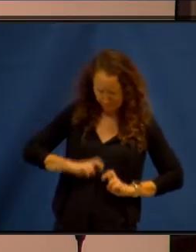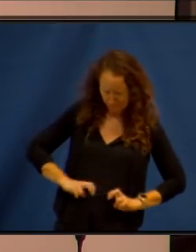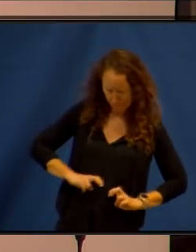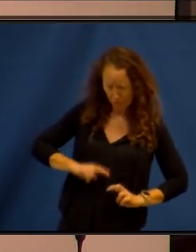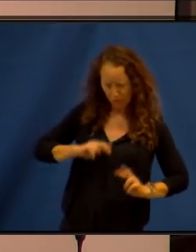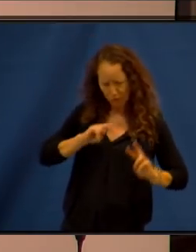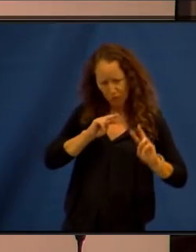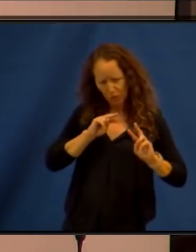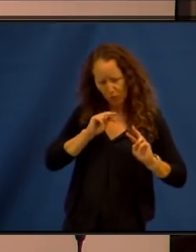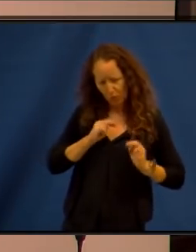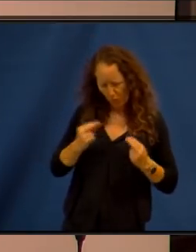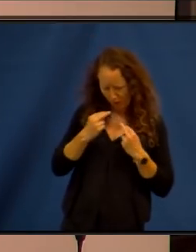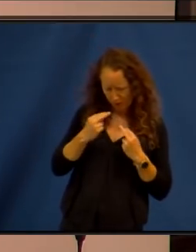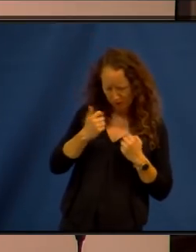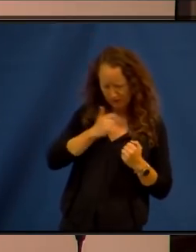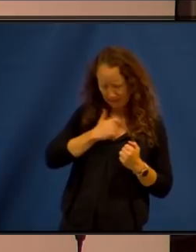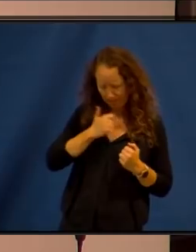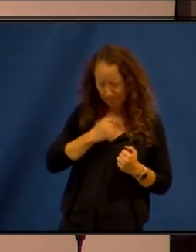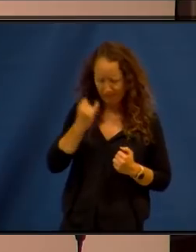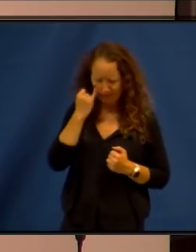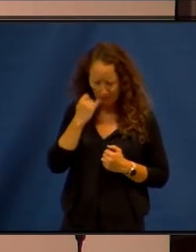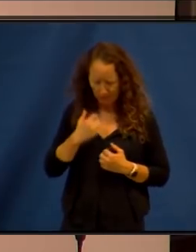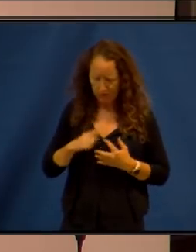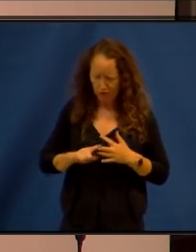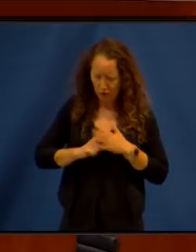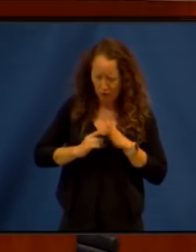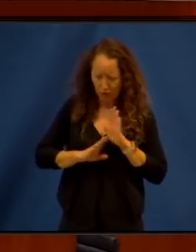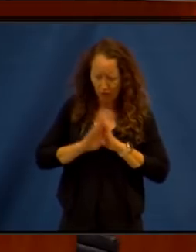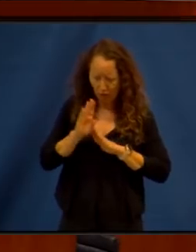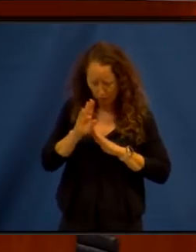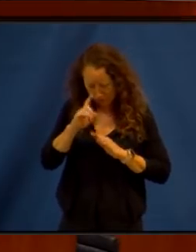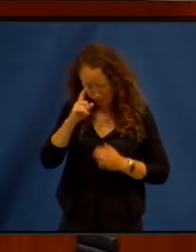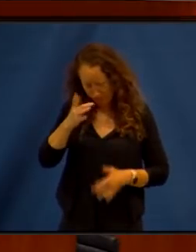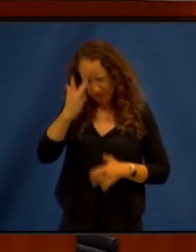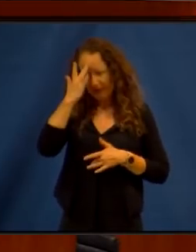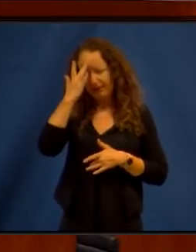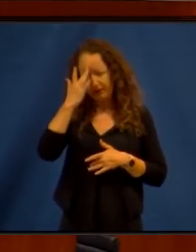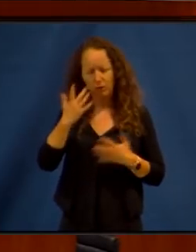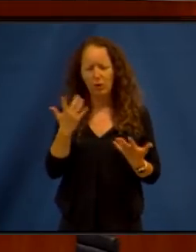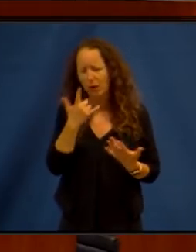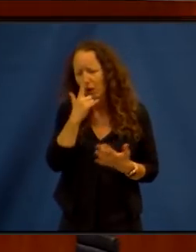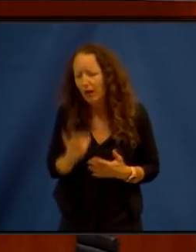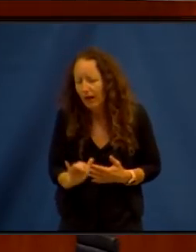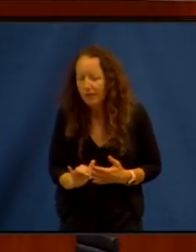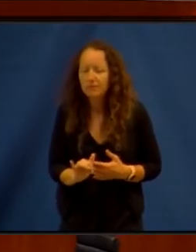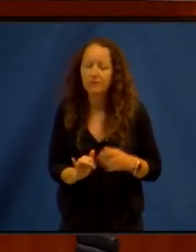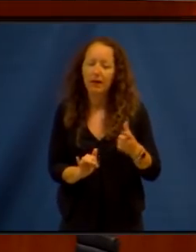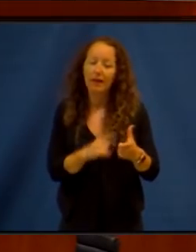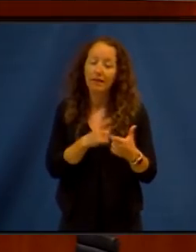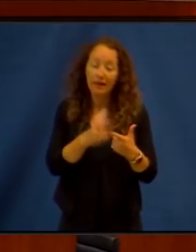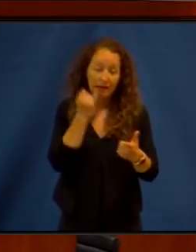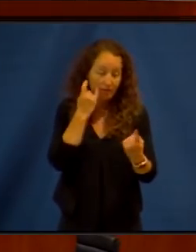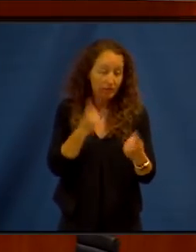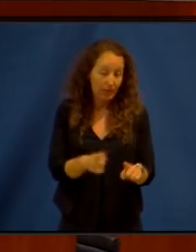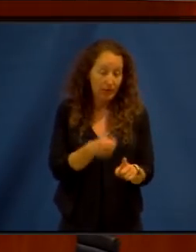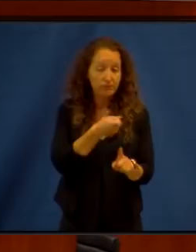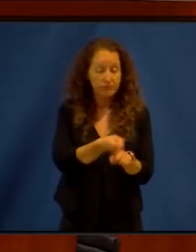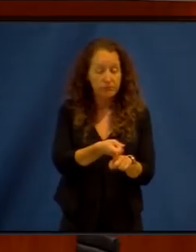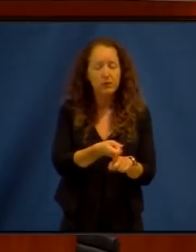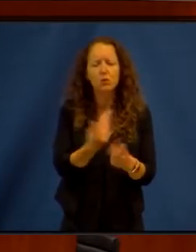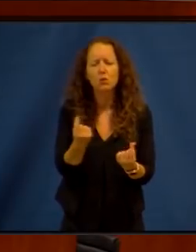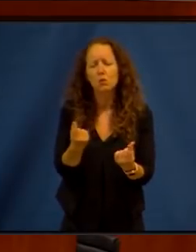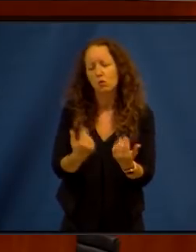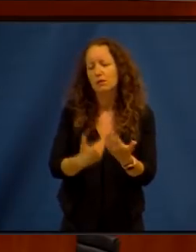then take the proper steps. And finally, the Kingman Miner would like to know what towns, cities are in